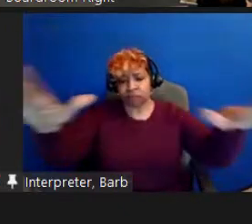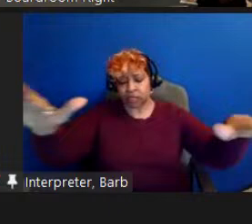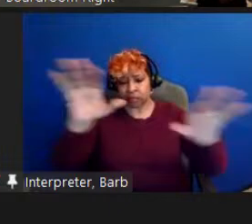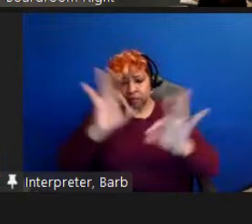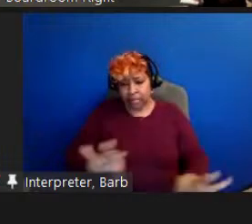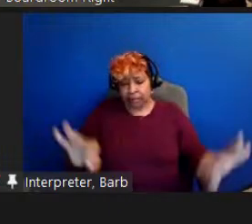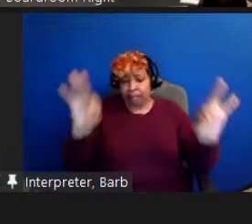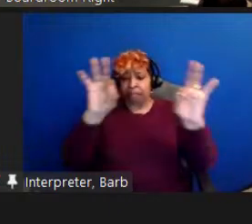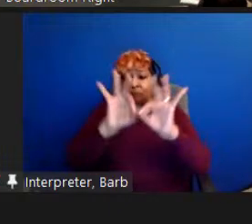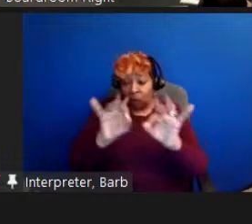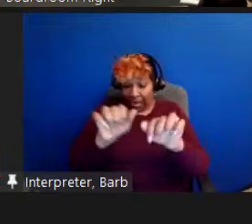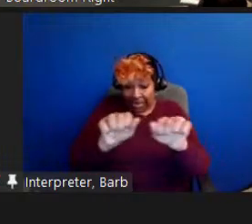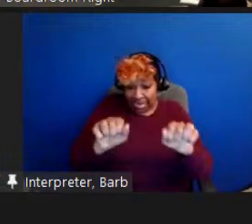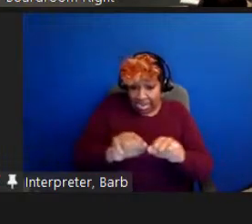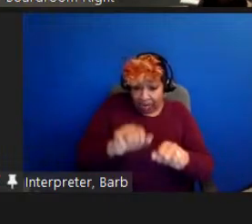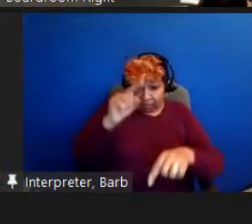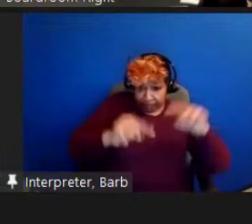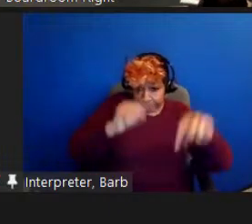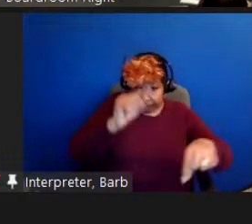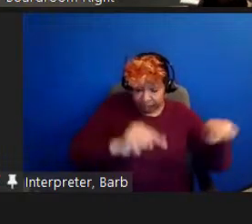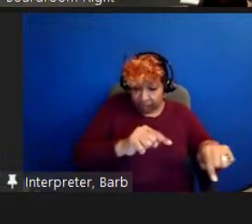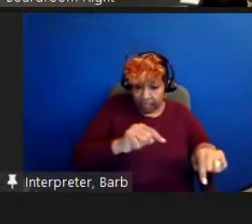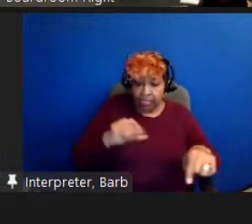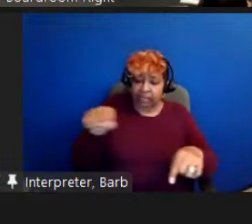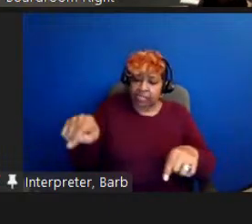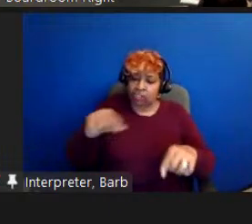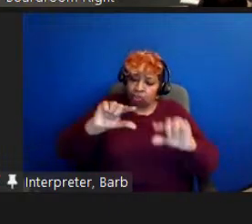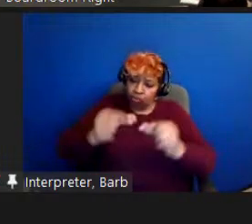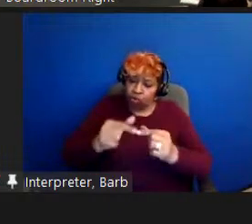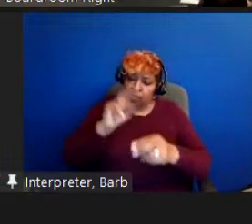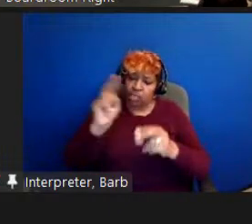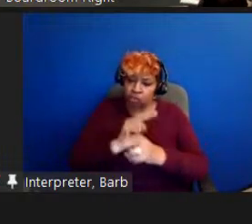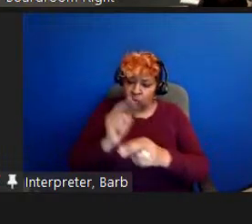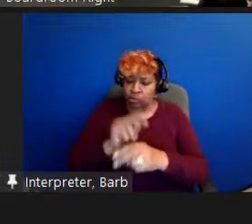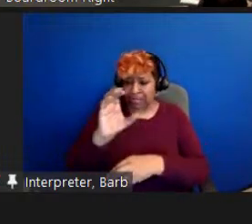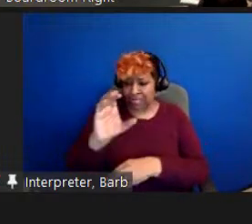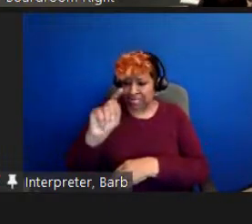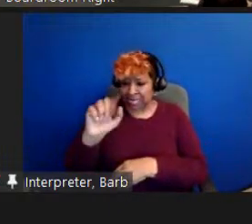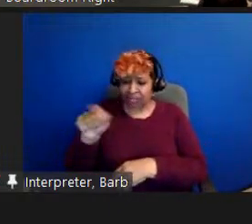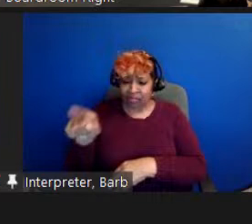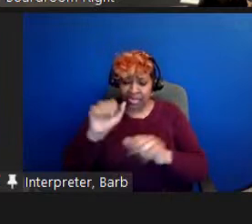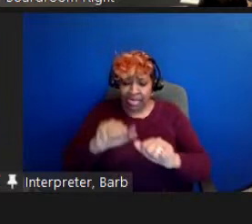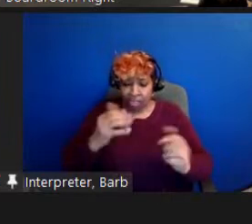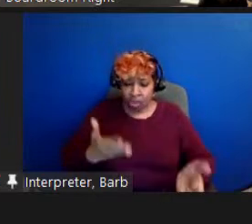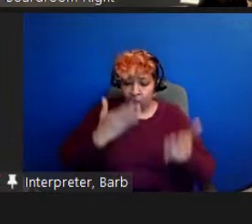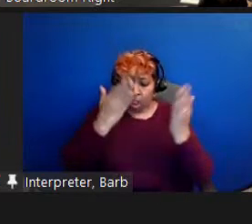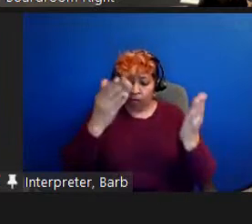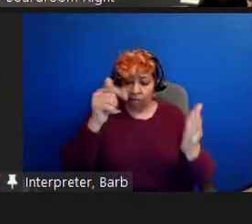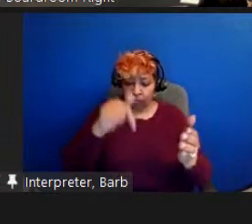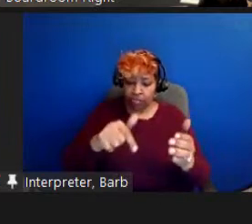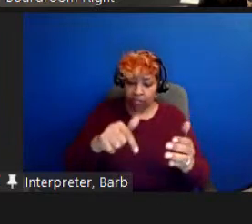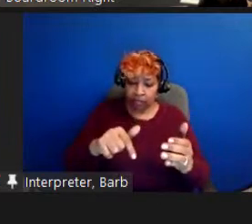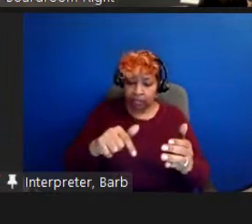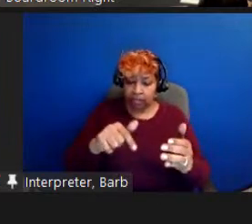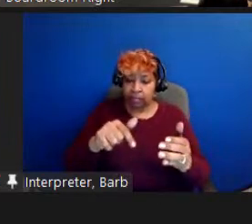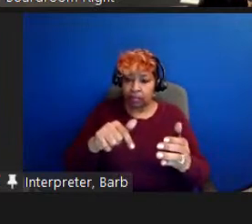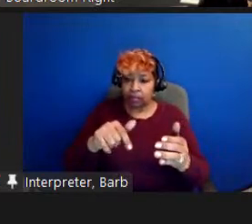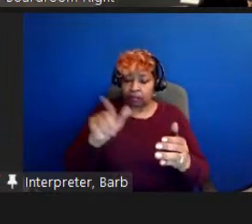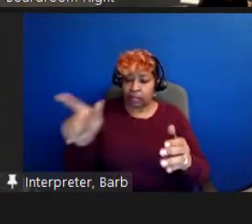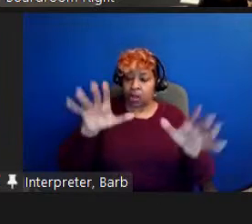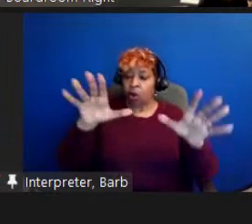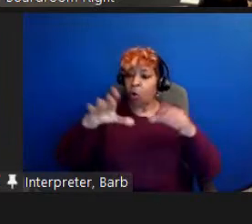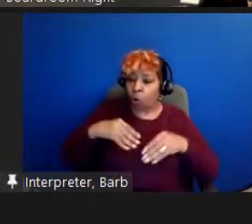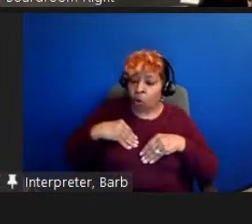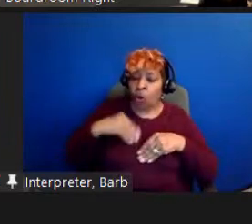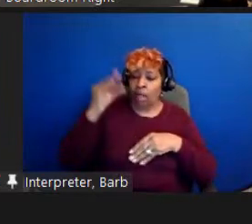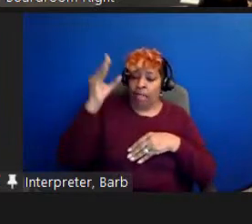group, particularly that uses CTA, that still may be able to offer this kind of like firsthand